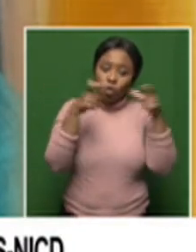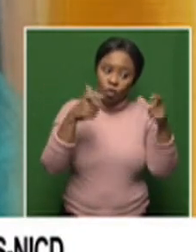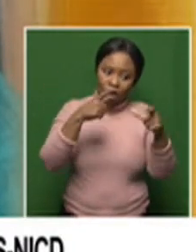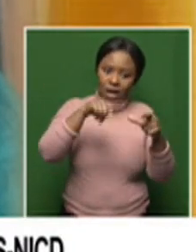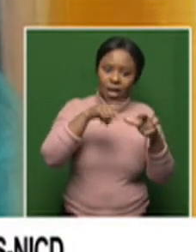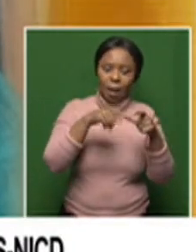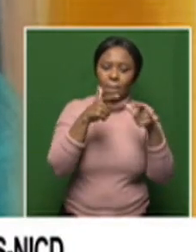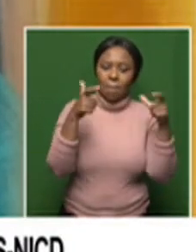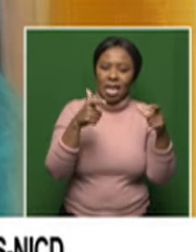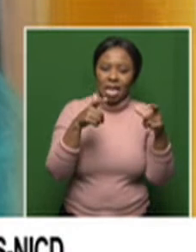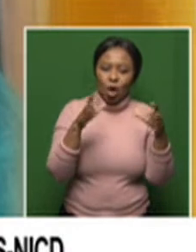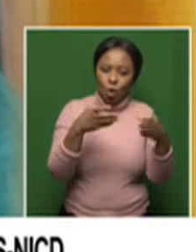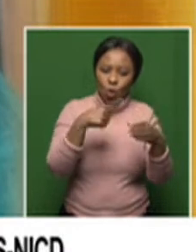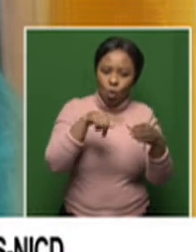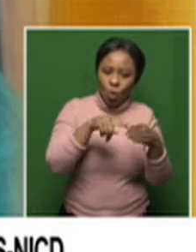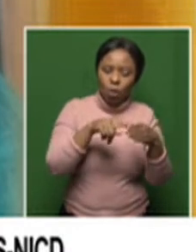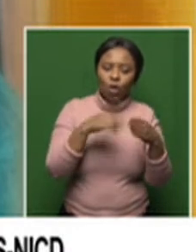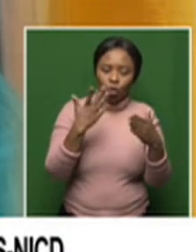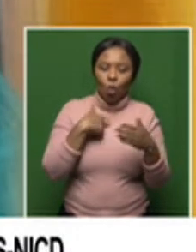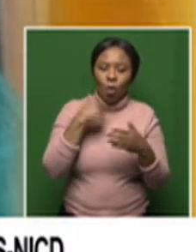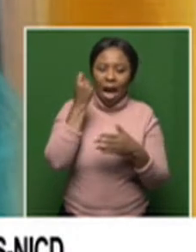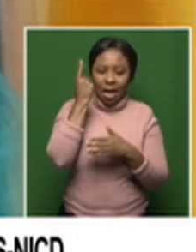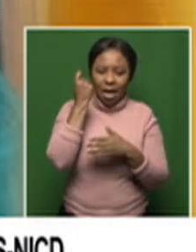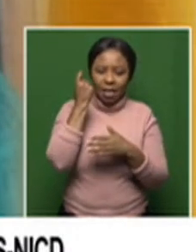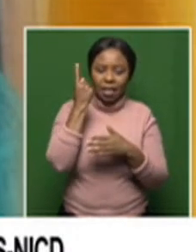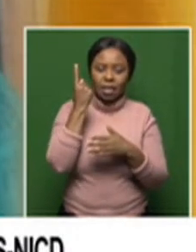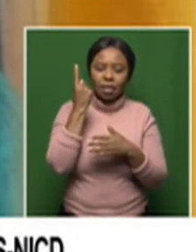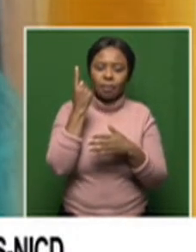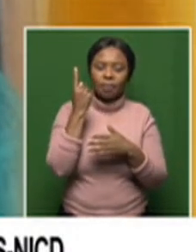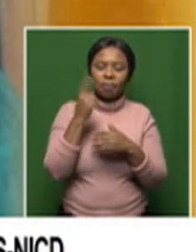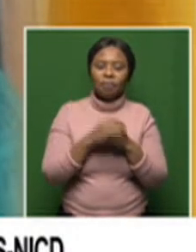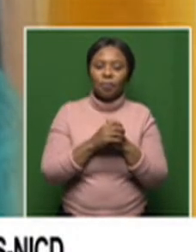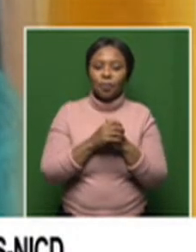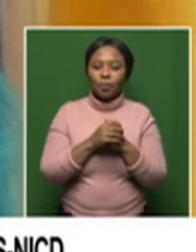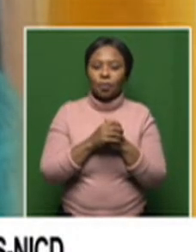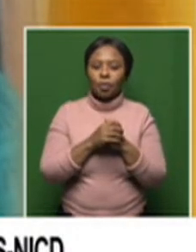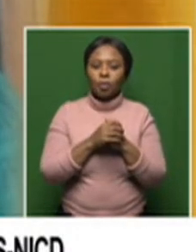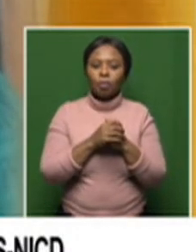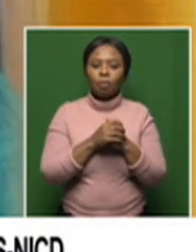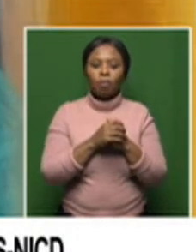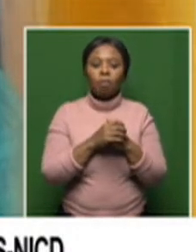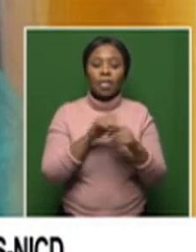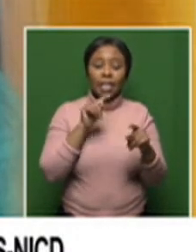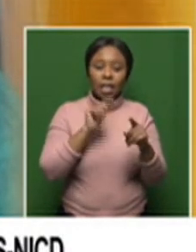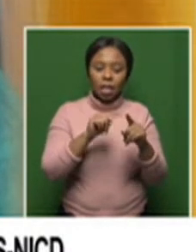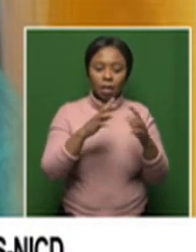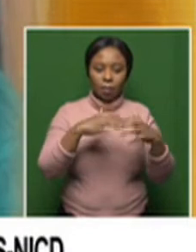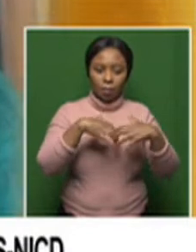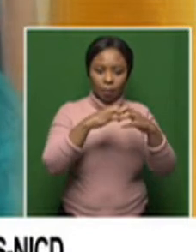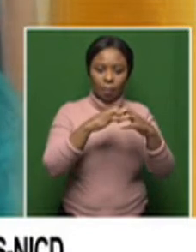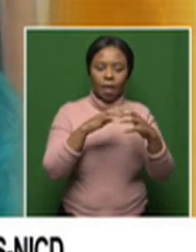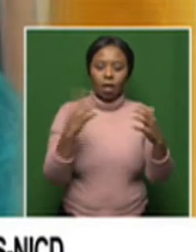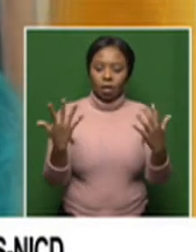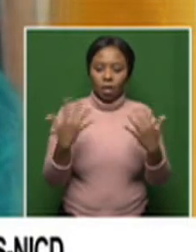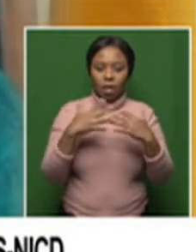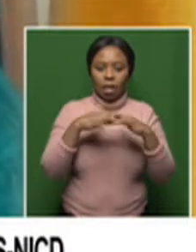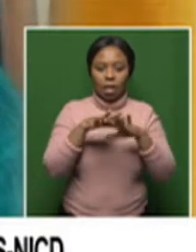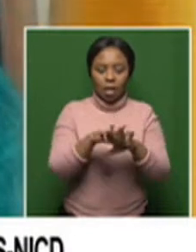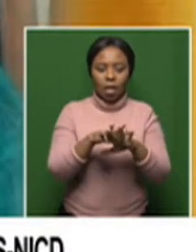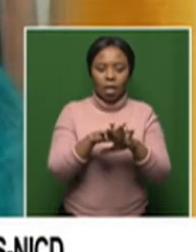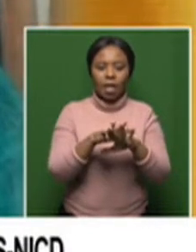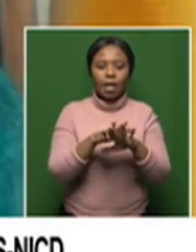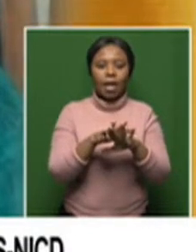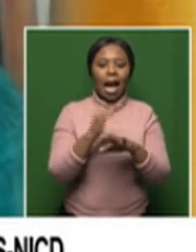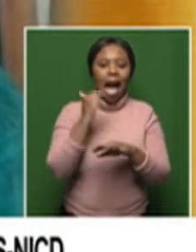We understand that this manifestation is a manifestation is as a result of combination of high